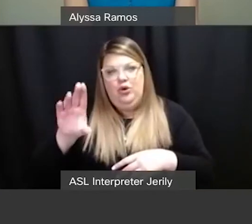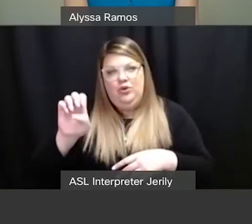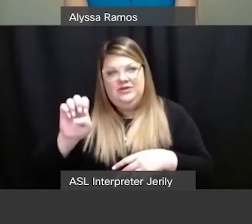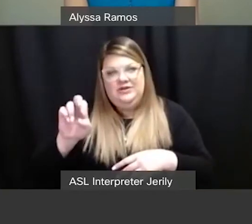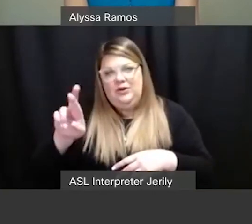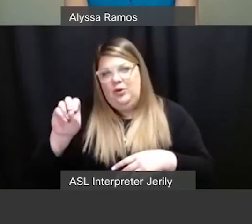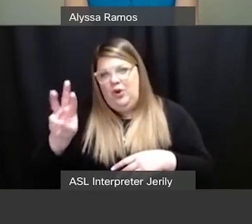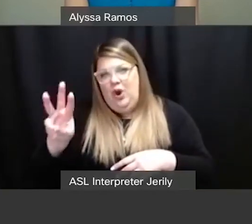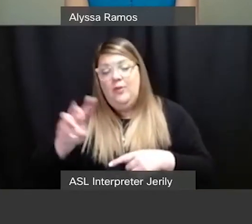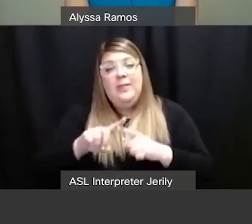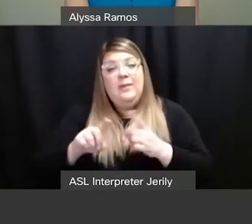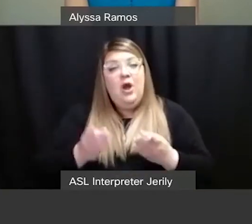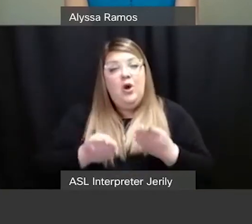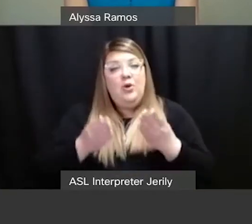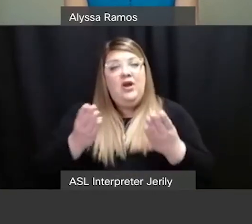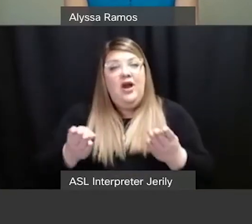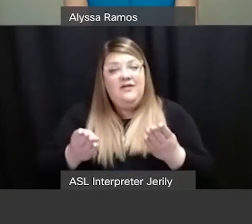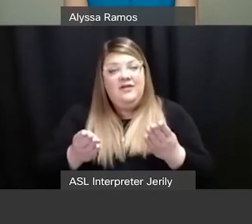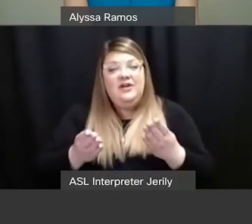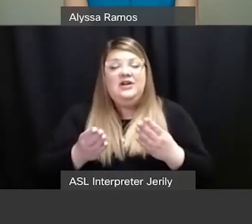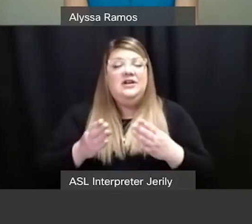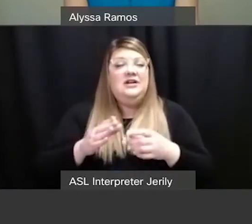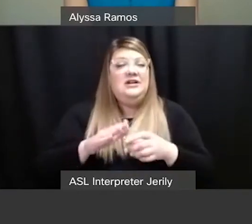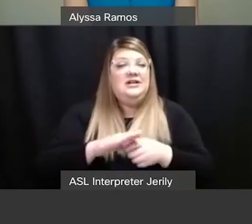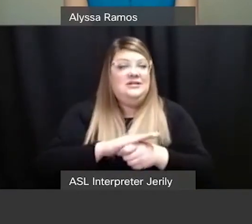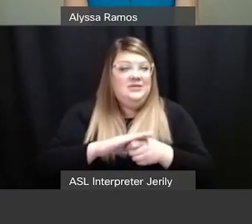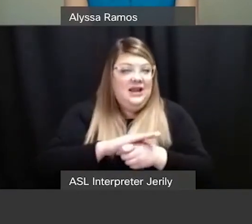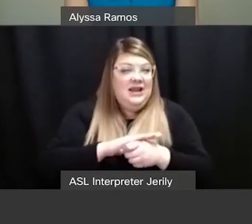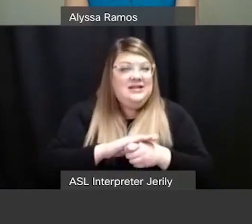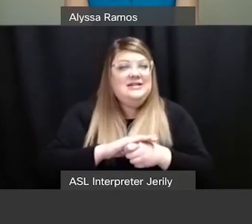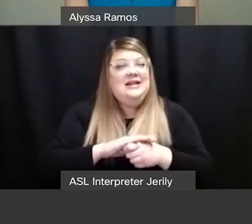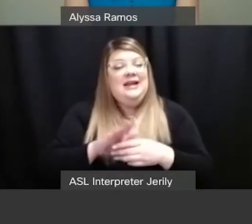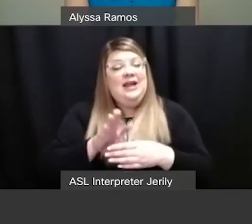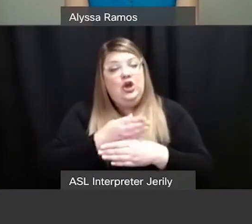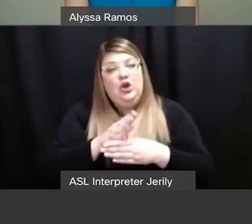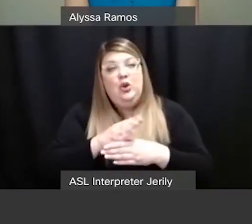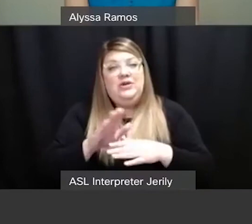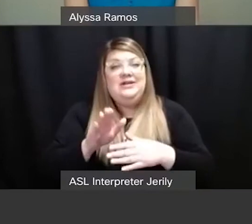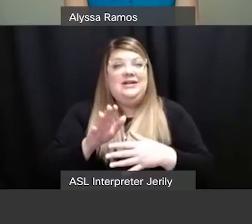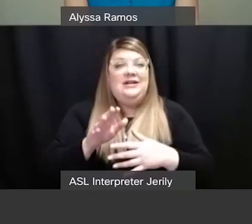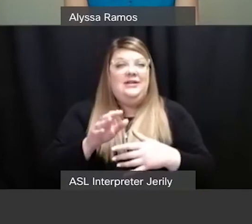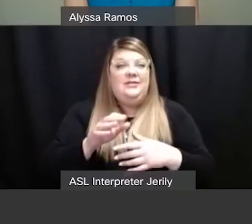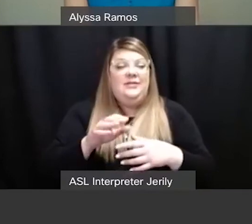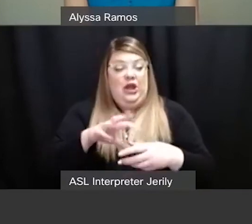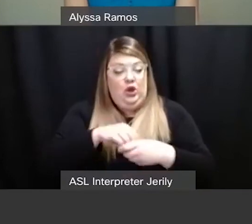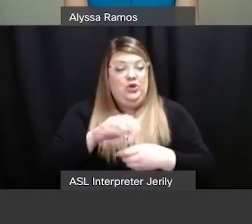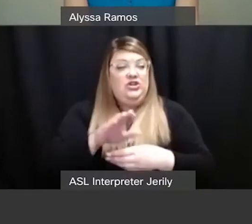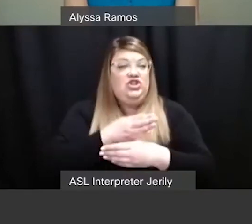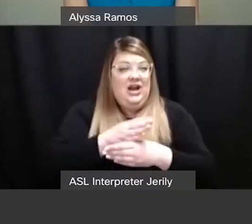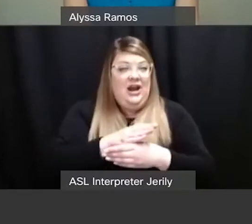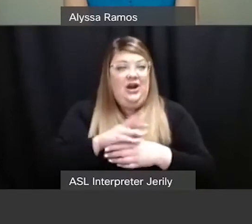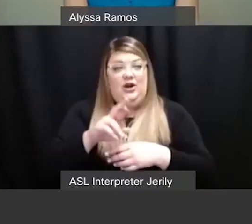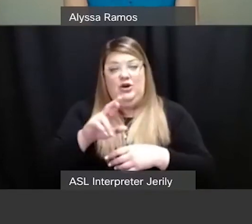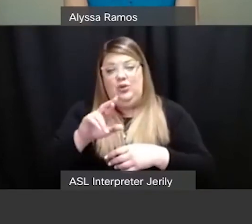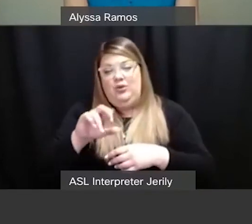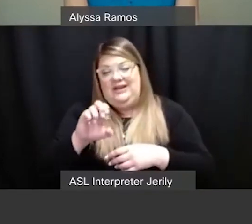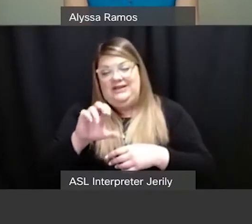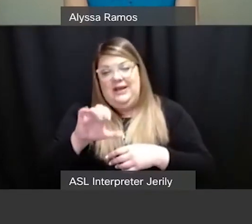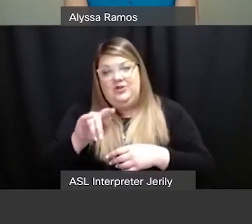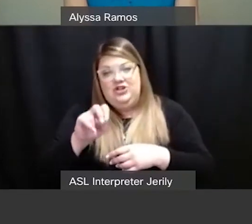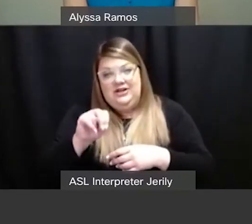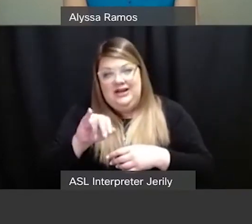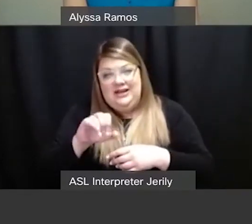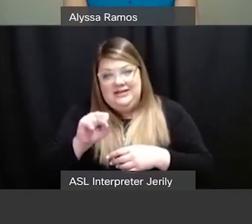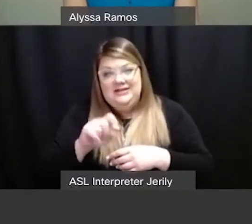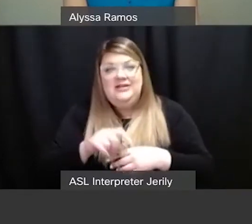offer co-working space that includes shared receptionists, on-site notaries. We are located in a